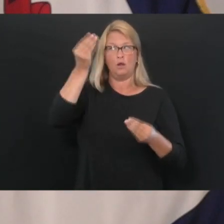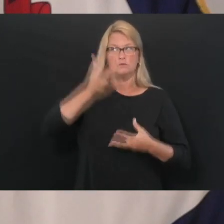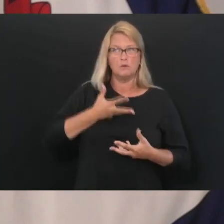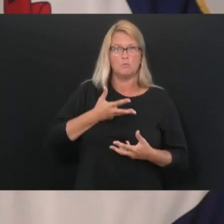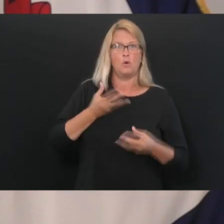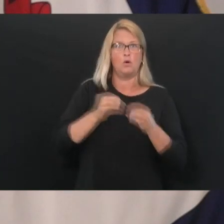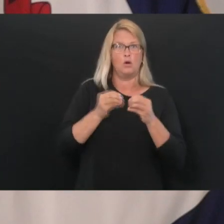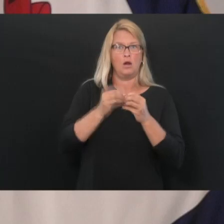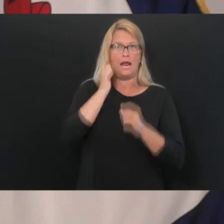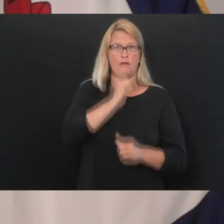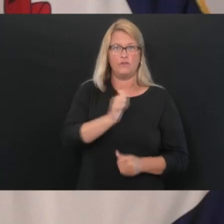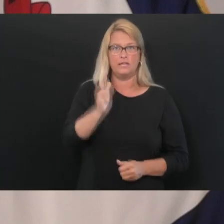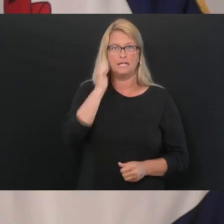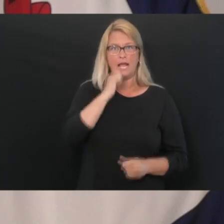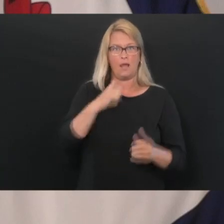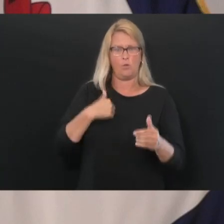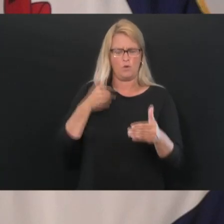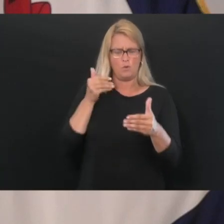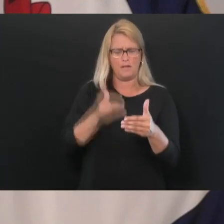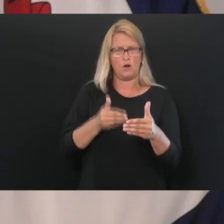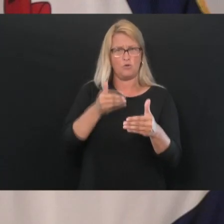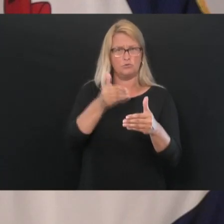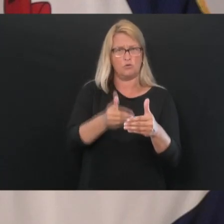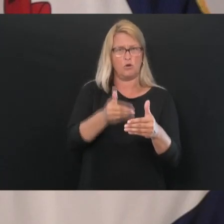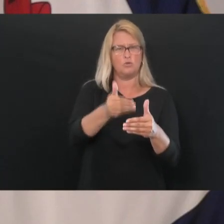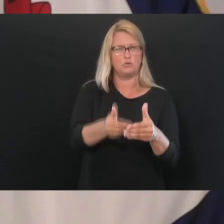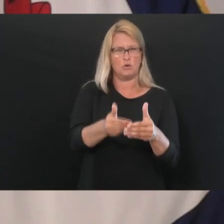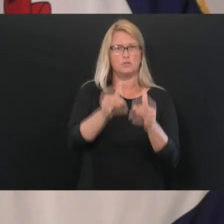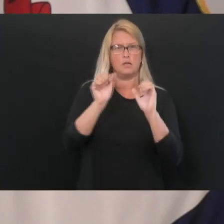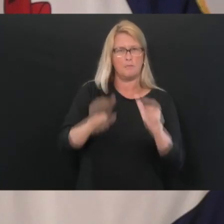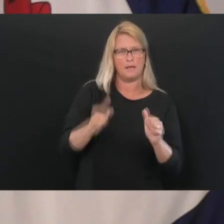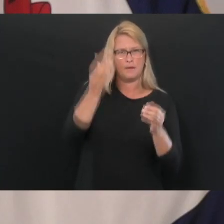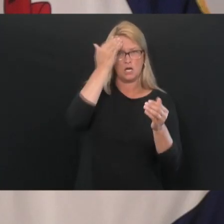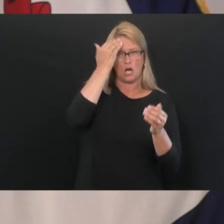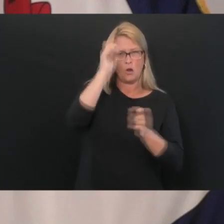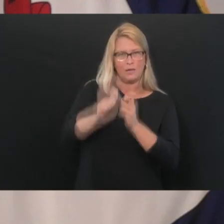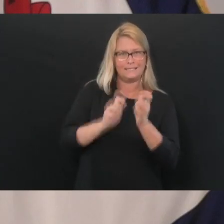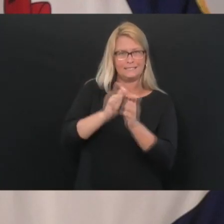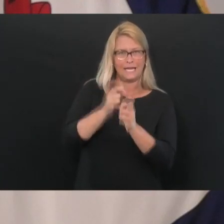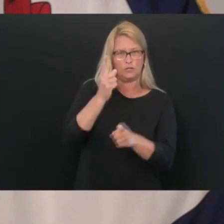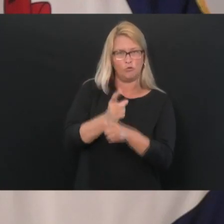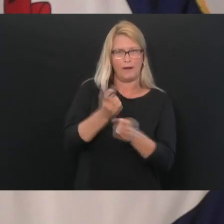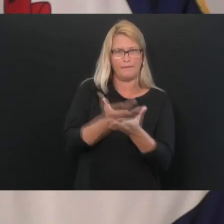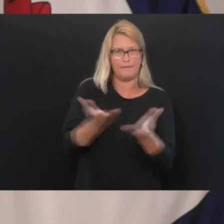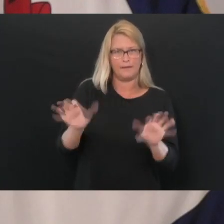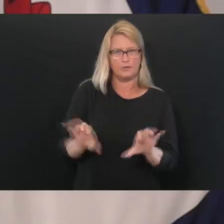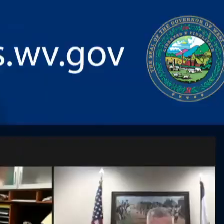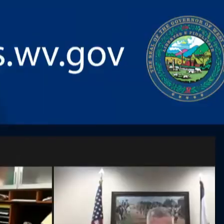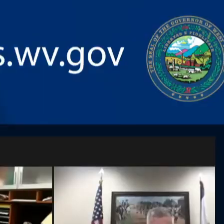get closer and closer, we'll be able to fine-tune exactly what to do.